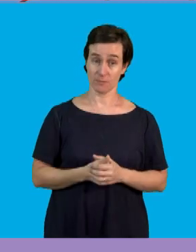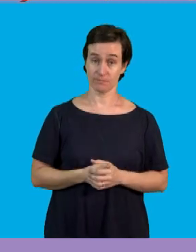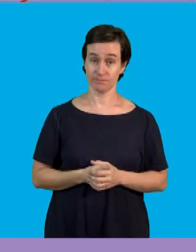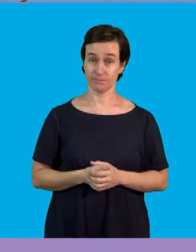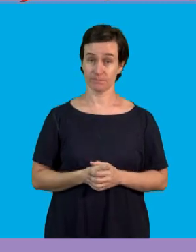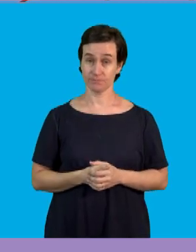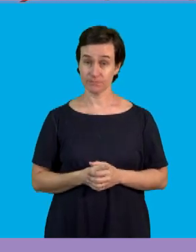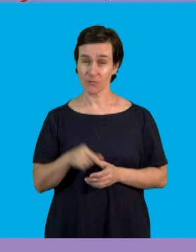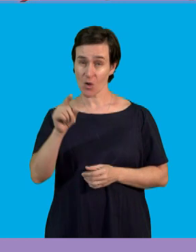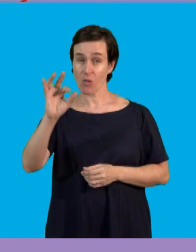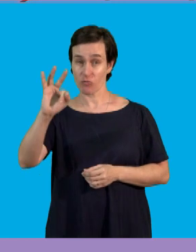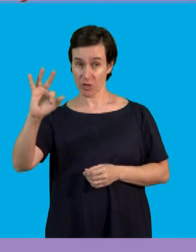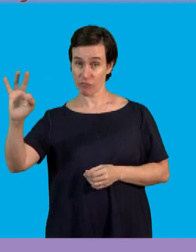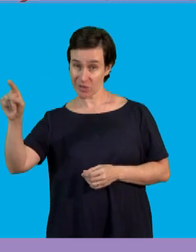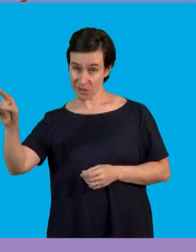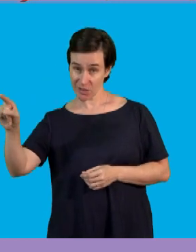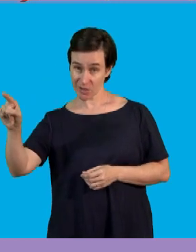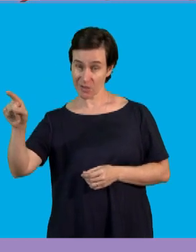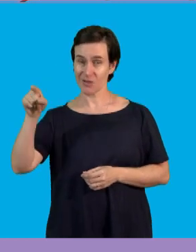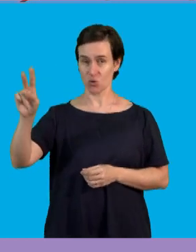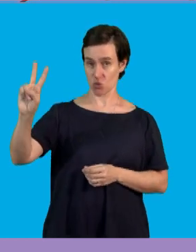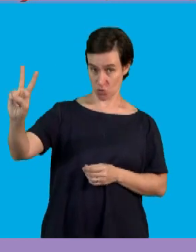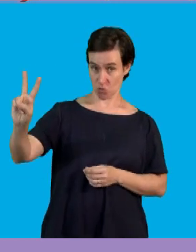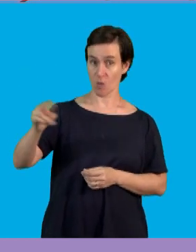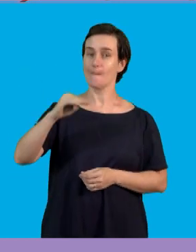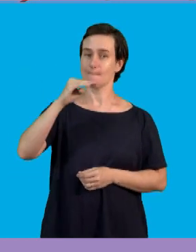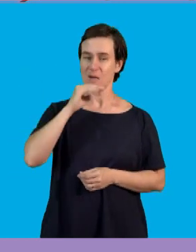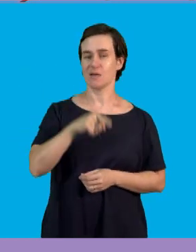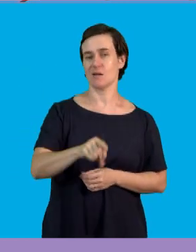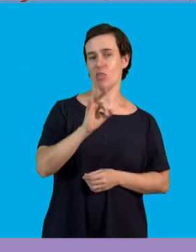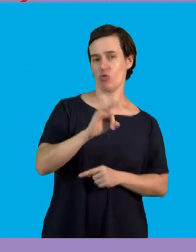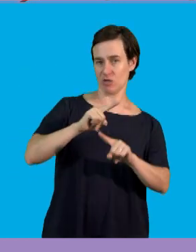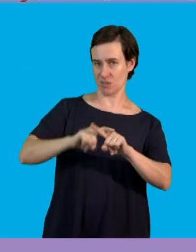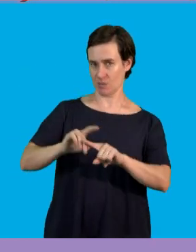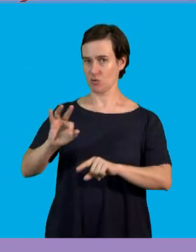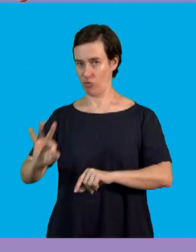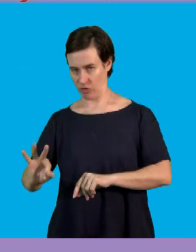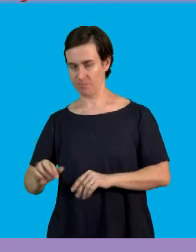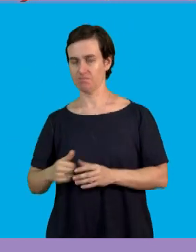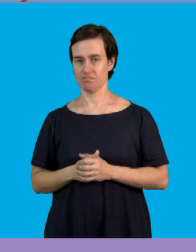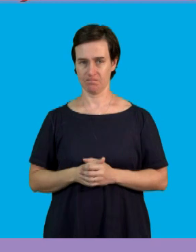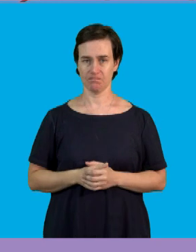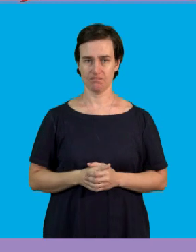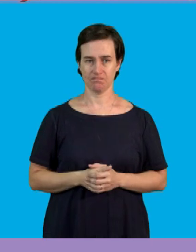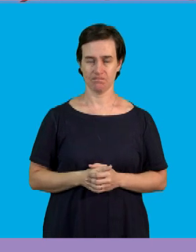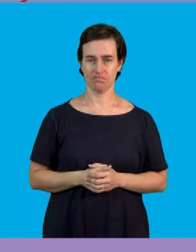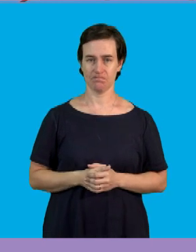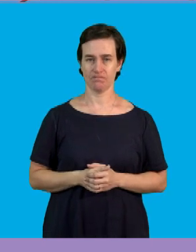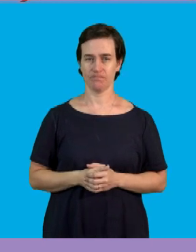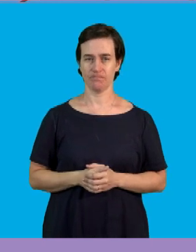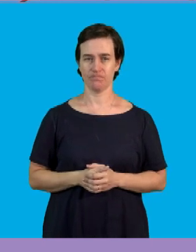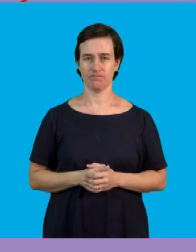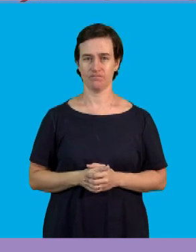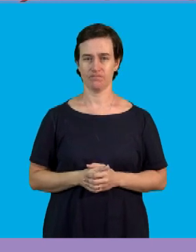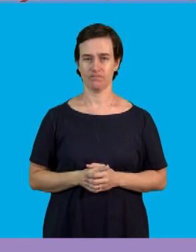we also have the 3's, and the highest frequency there is 2 of them. So we are going to add that multiply by